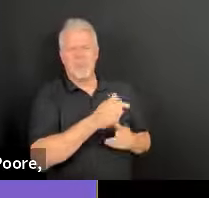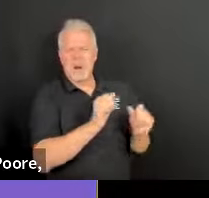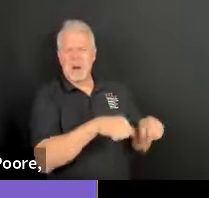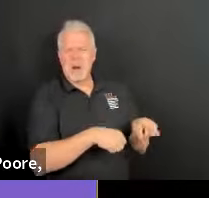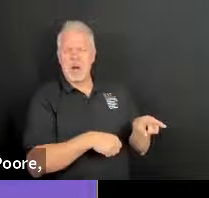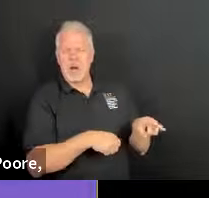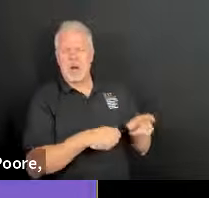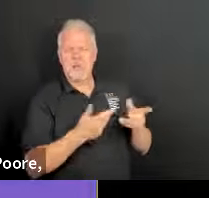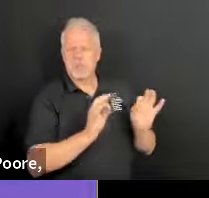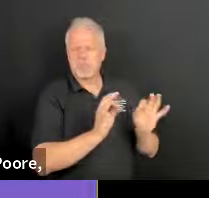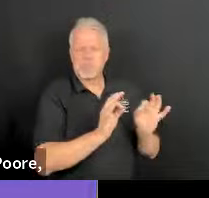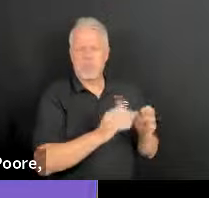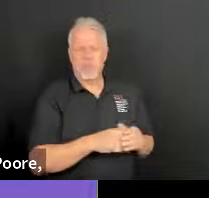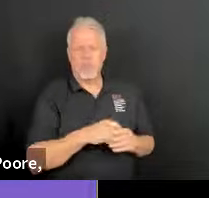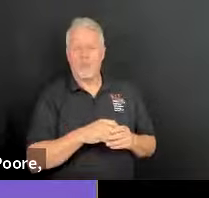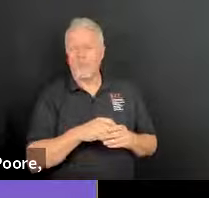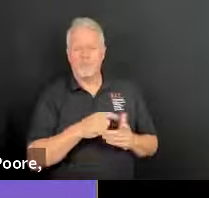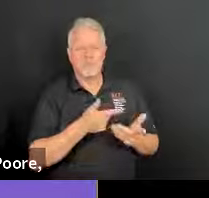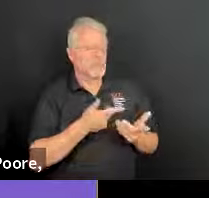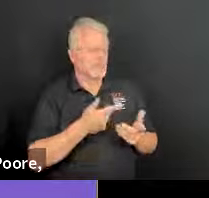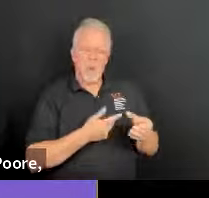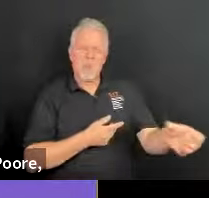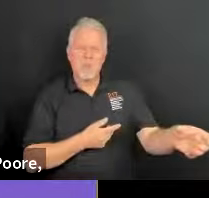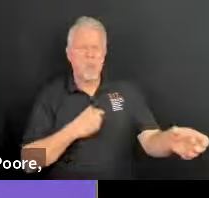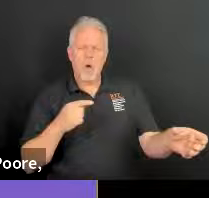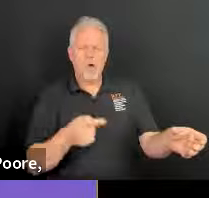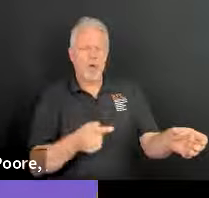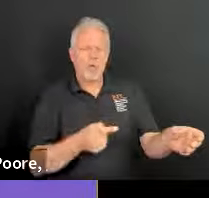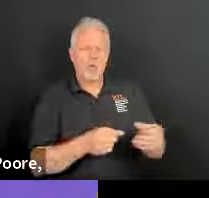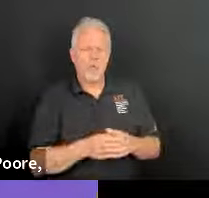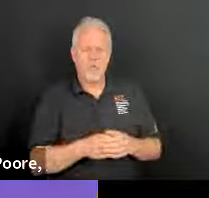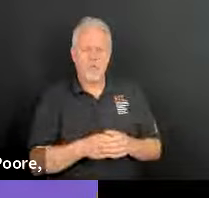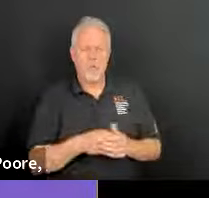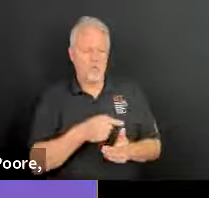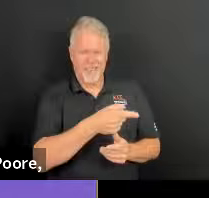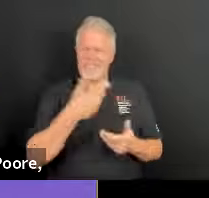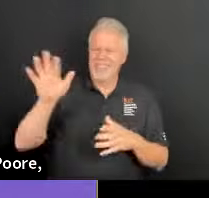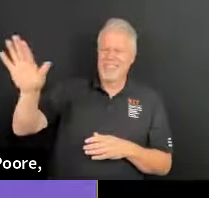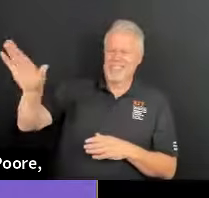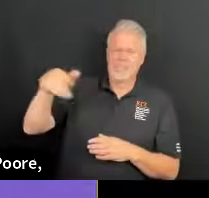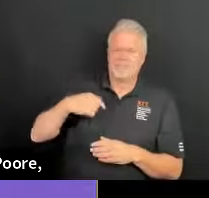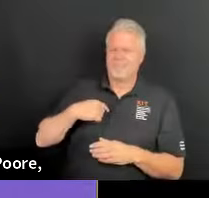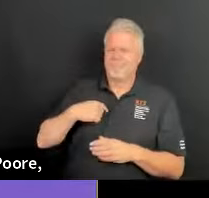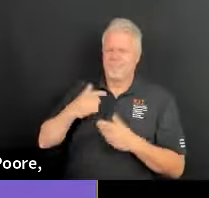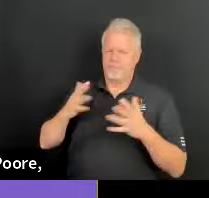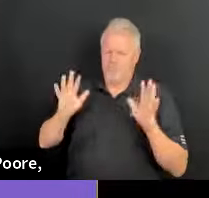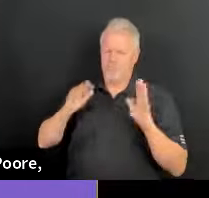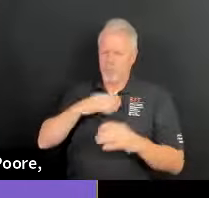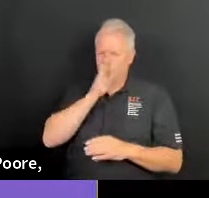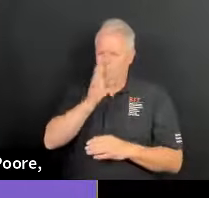And they believe that it's not possible. It's not me. I just have no big deal. I have a drink. That's not going to hurt me.